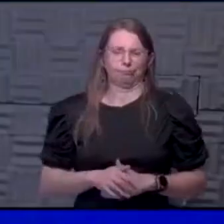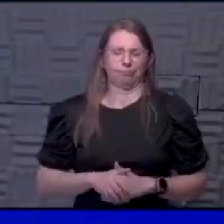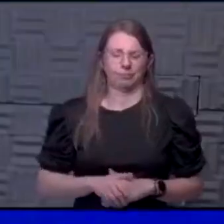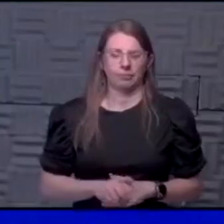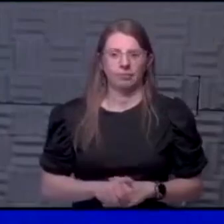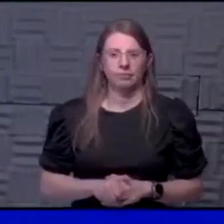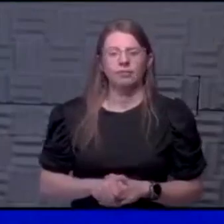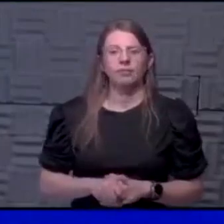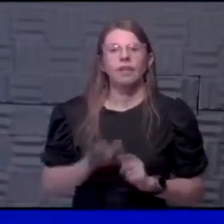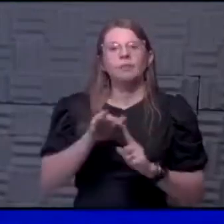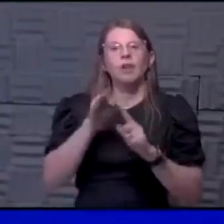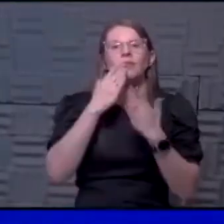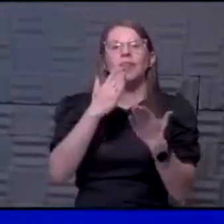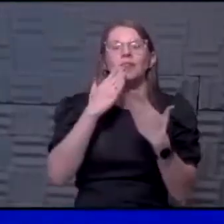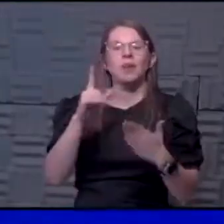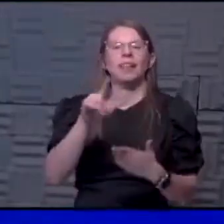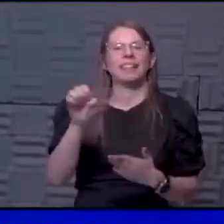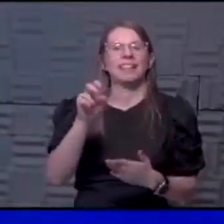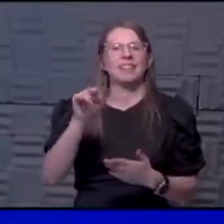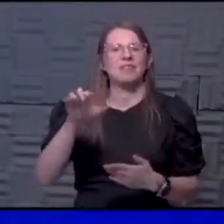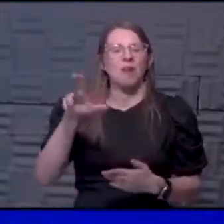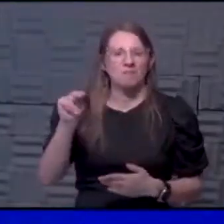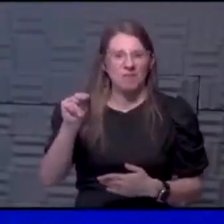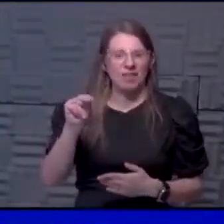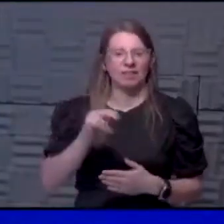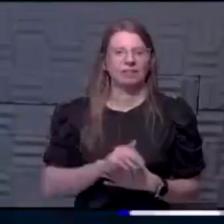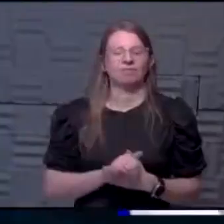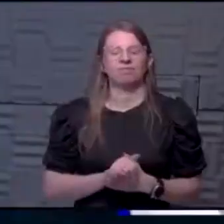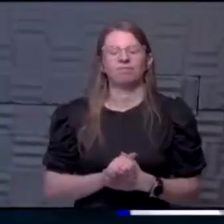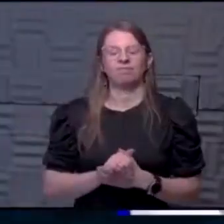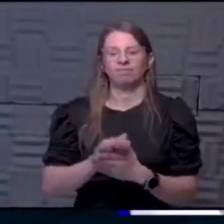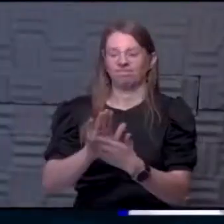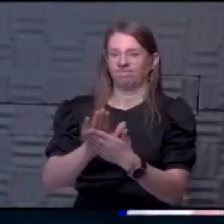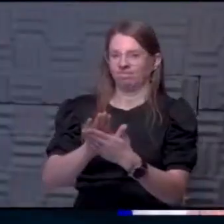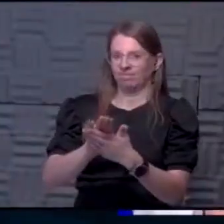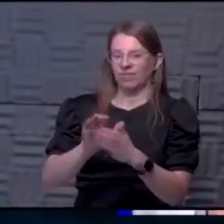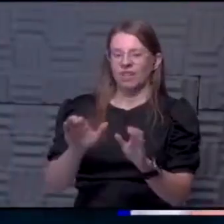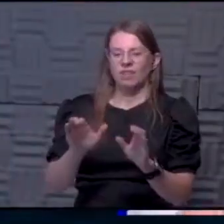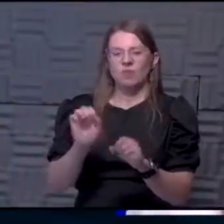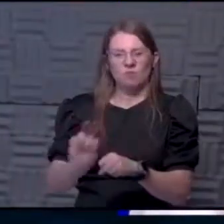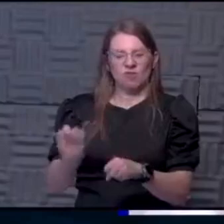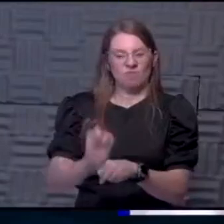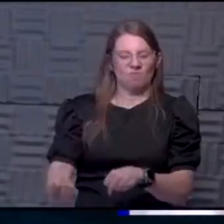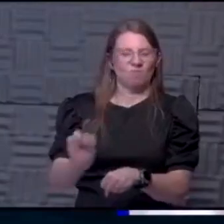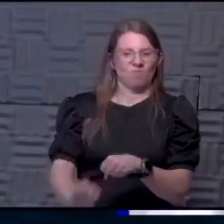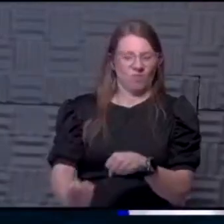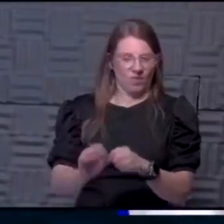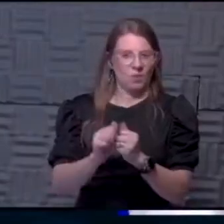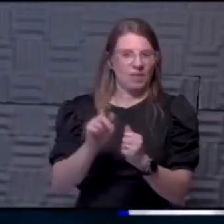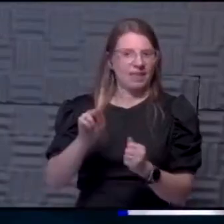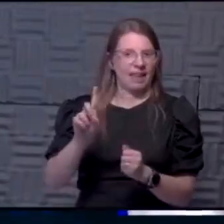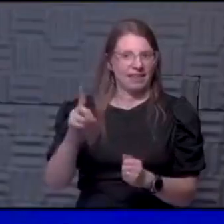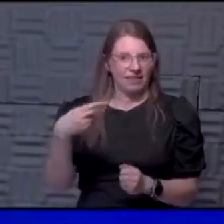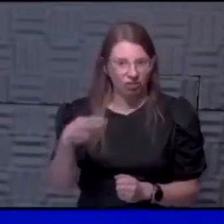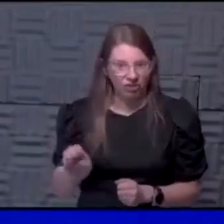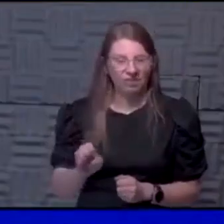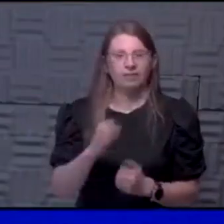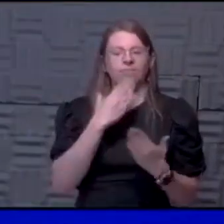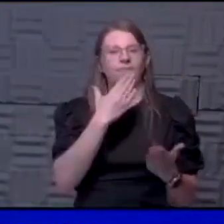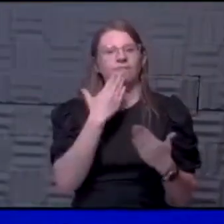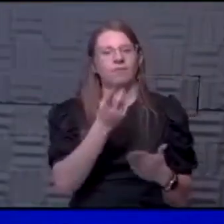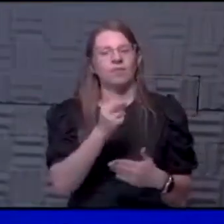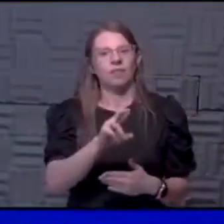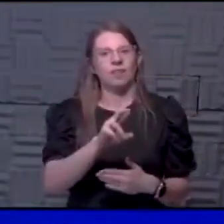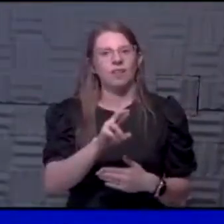folks, listen, I want to say a special thank you to Lee Norman, always a great public servant out there doing the duty and working so hard with KDHE. I want to